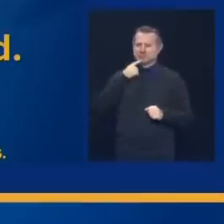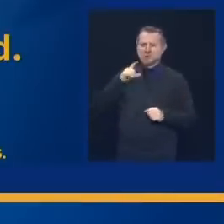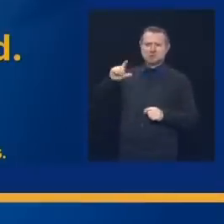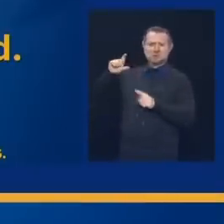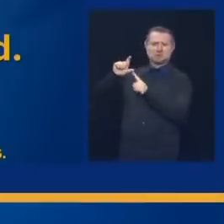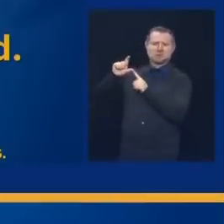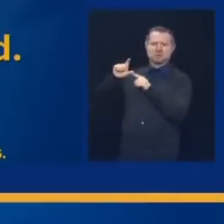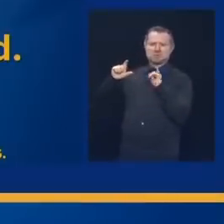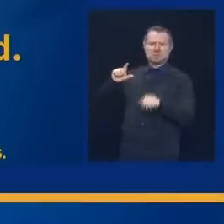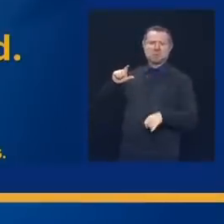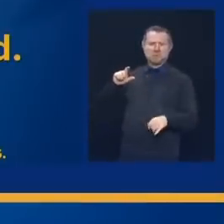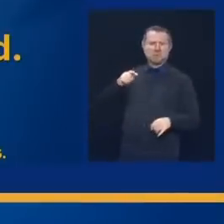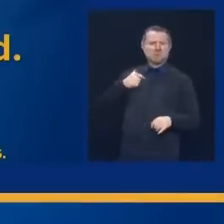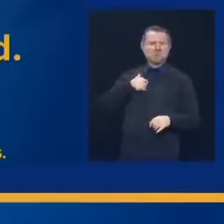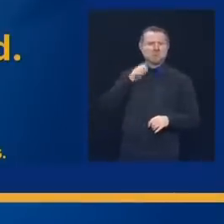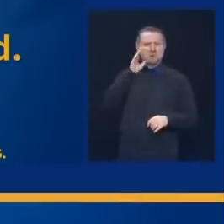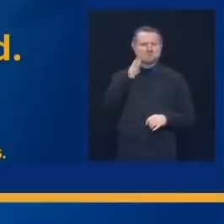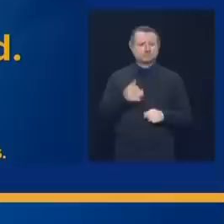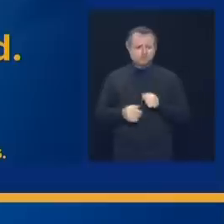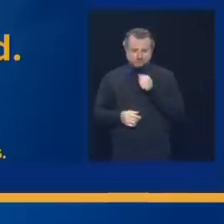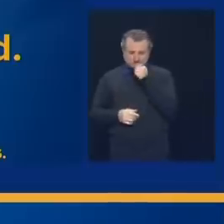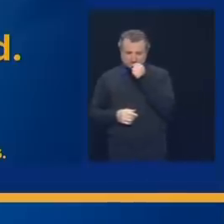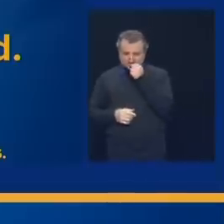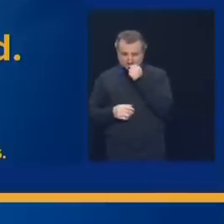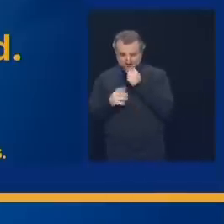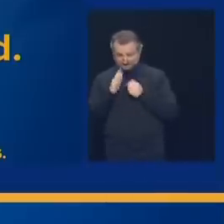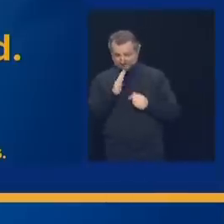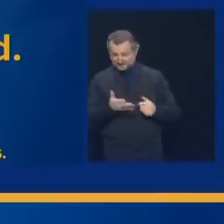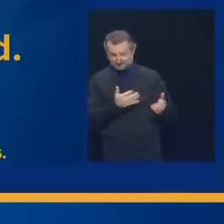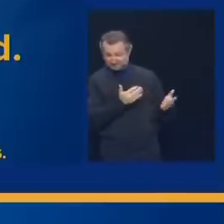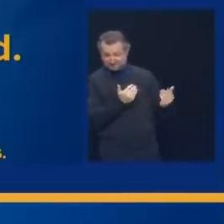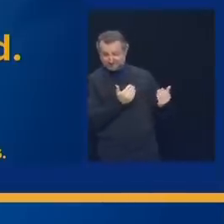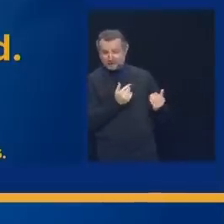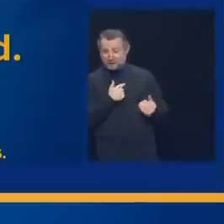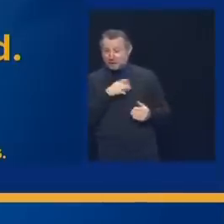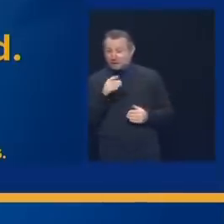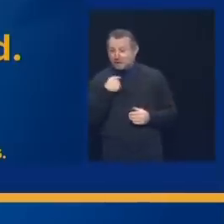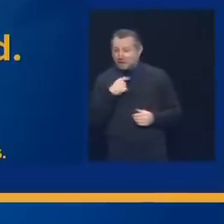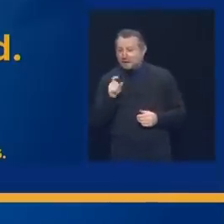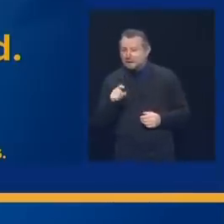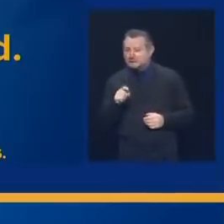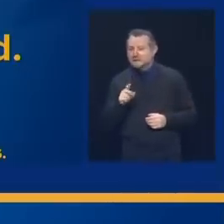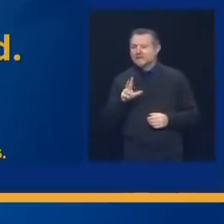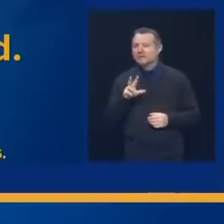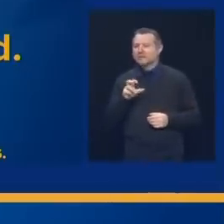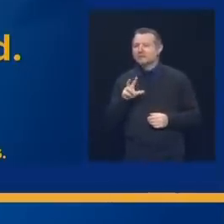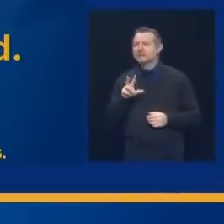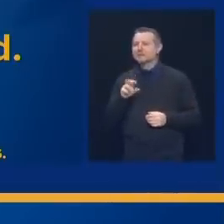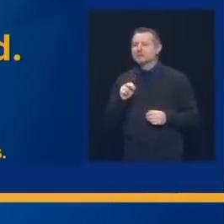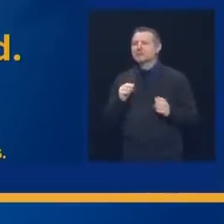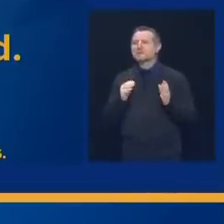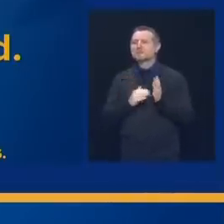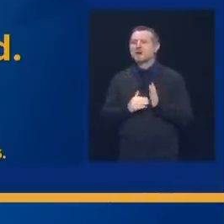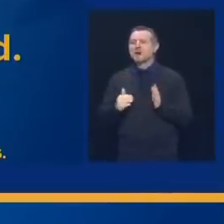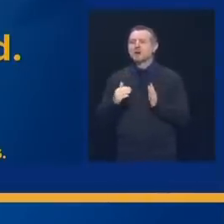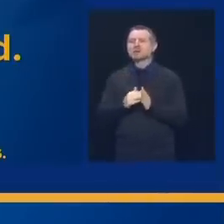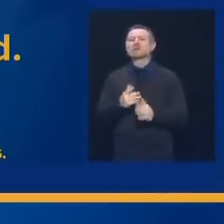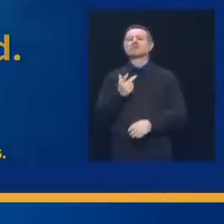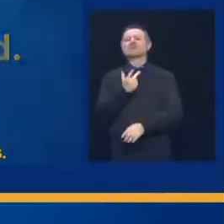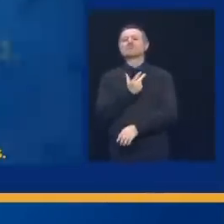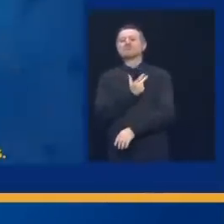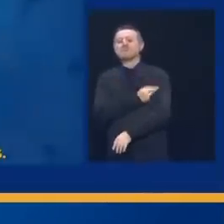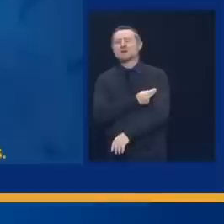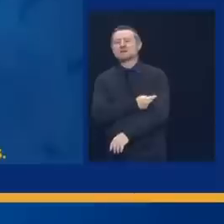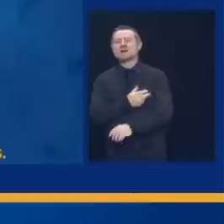cure. Yeah, good. Now make 330 million doses and figure out how to administer it to